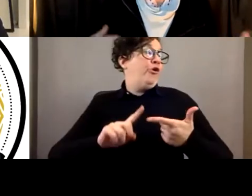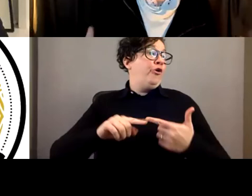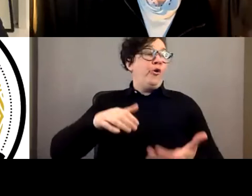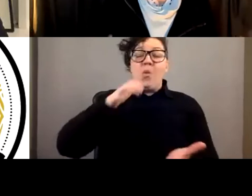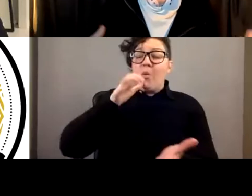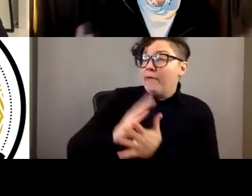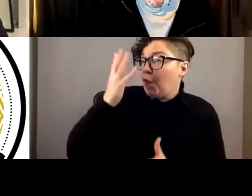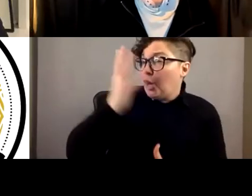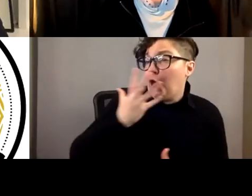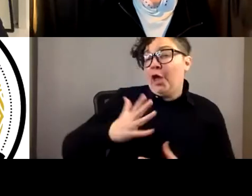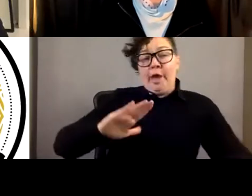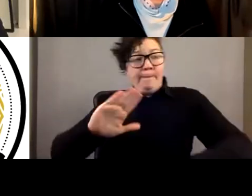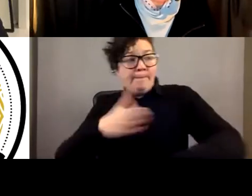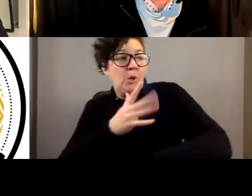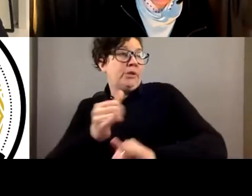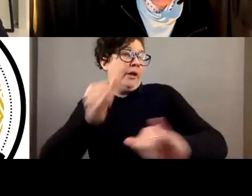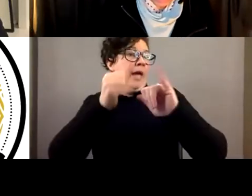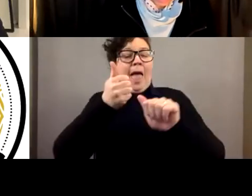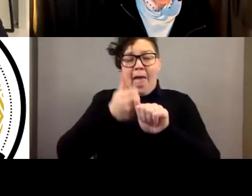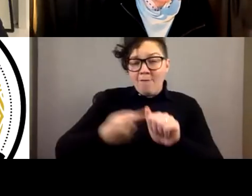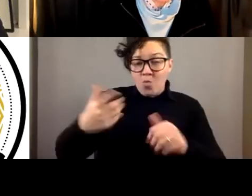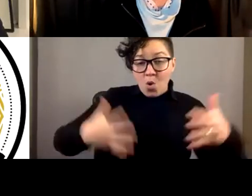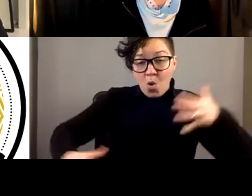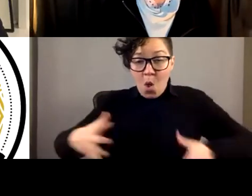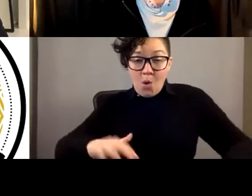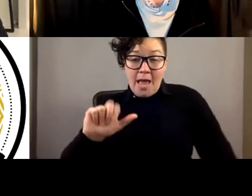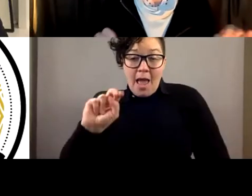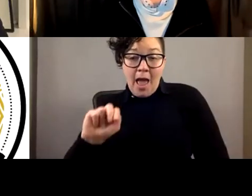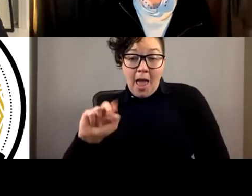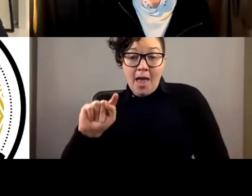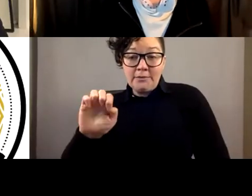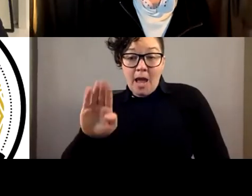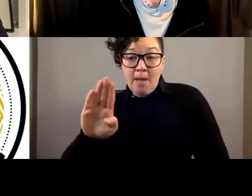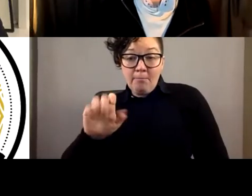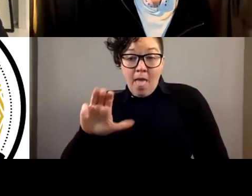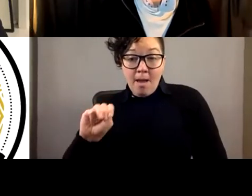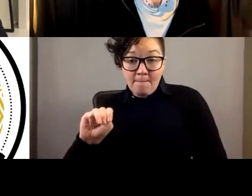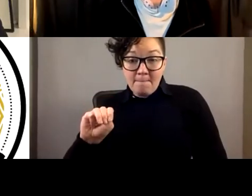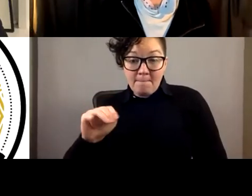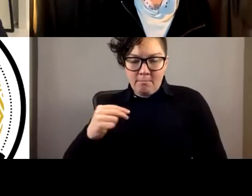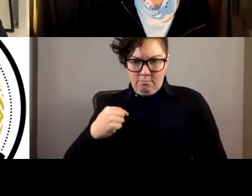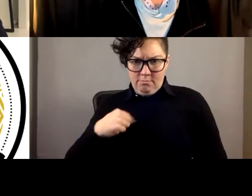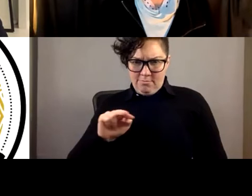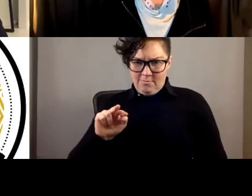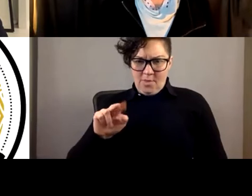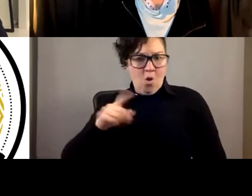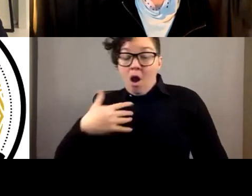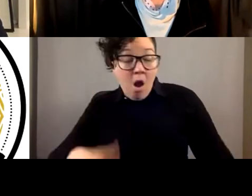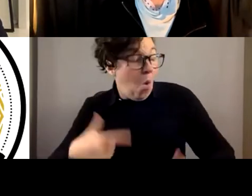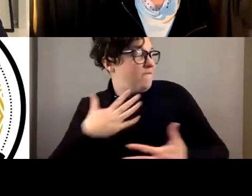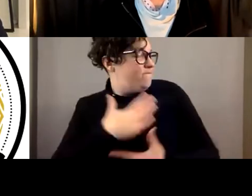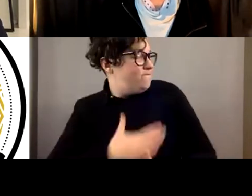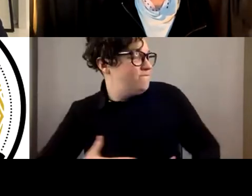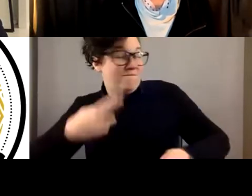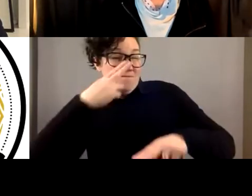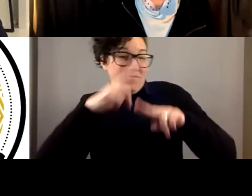And he said everyone was dressed in antebellum clothing, and it was so much fun. And I remember sitting there with my chowder